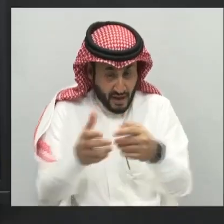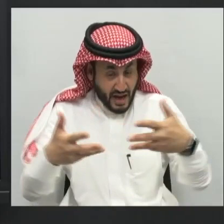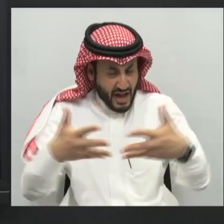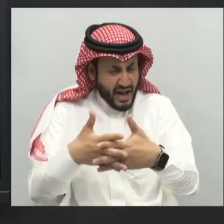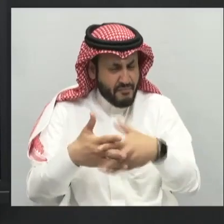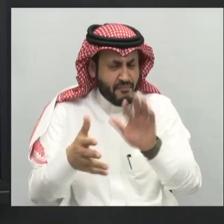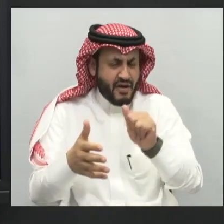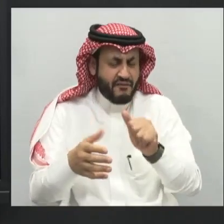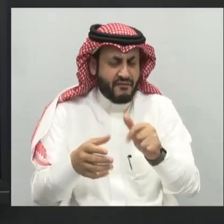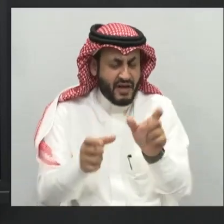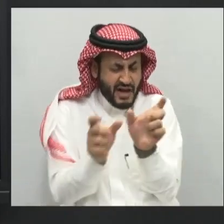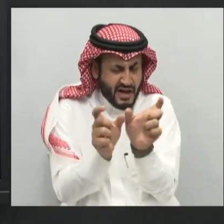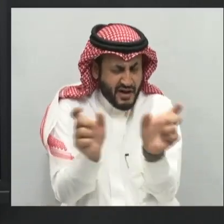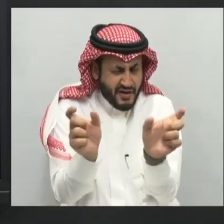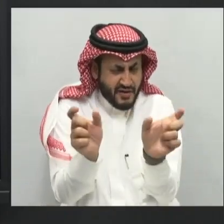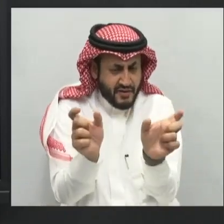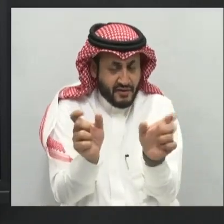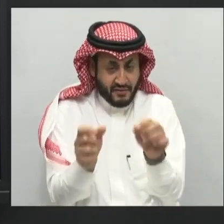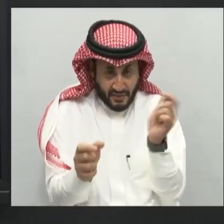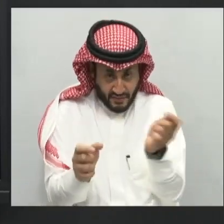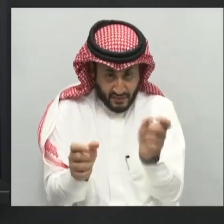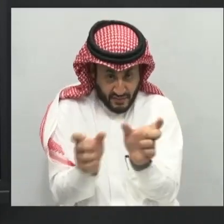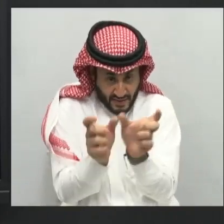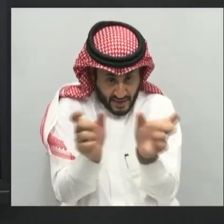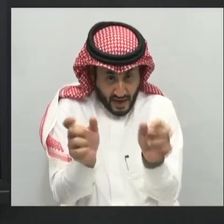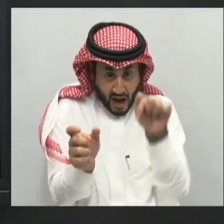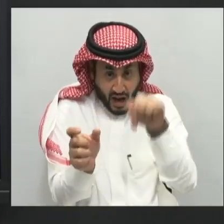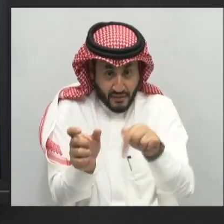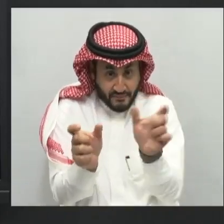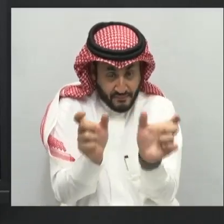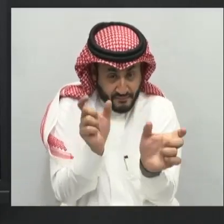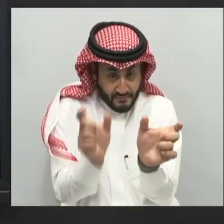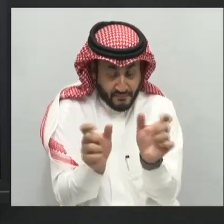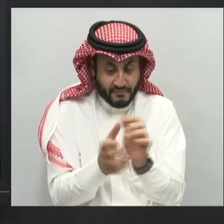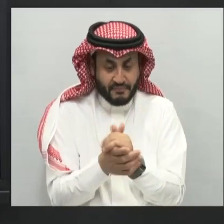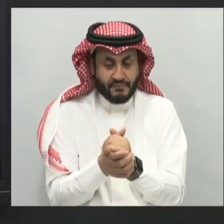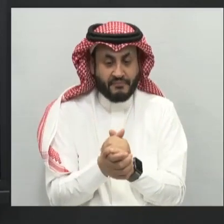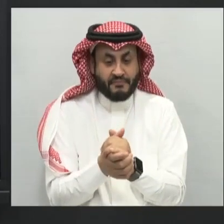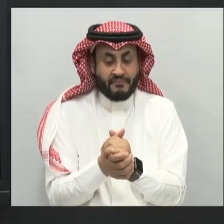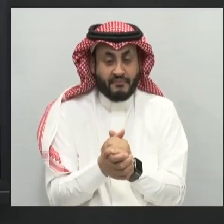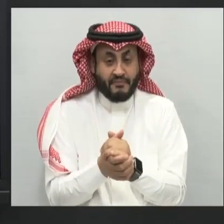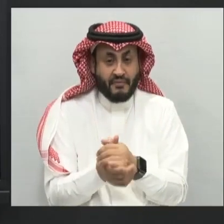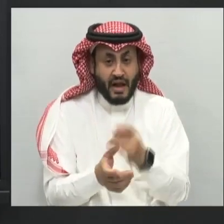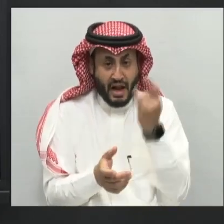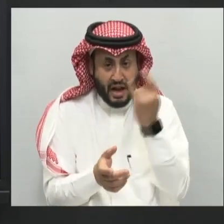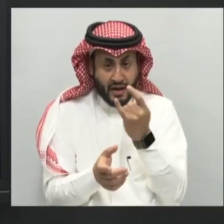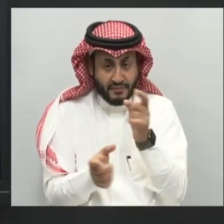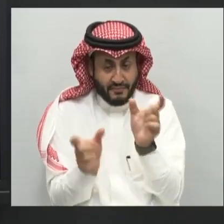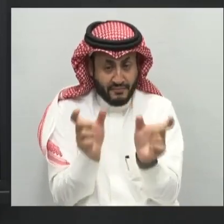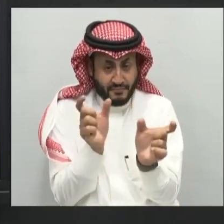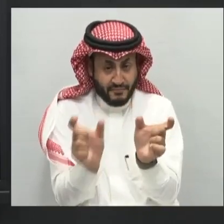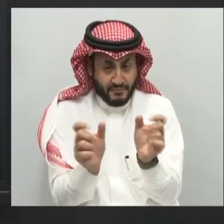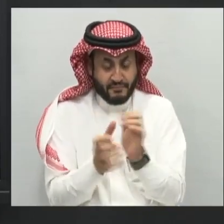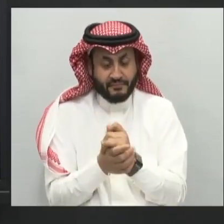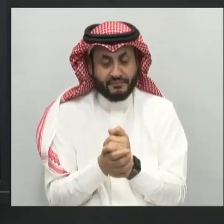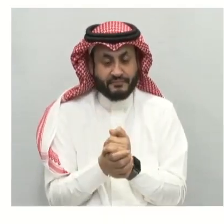write, I know that you're tracing, but when you write, do you leave space between words? Yes, it's very important that you leave space between words,